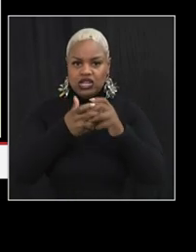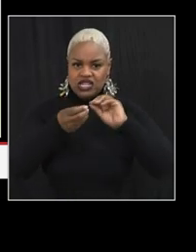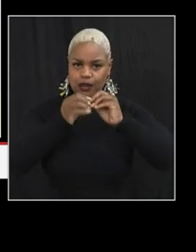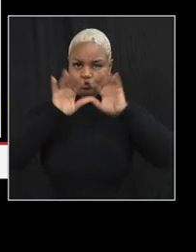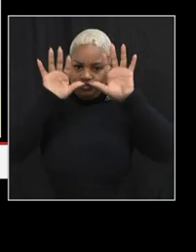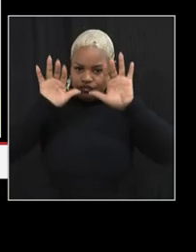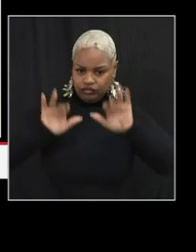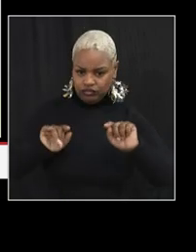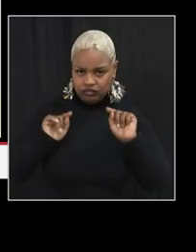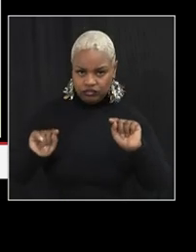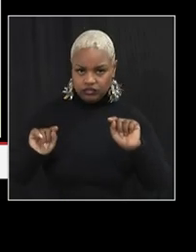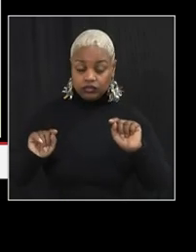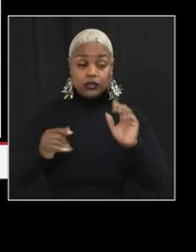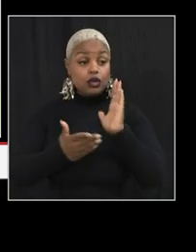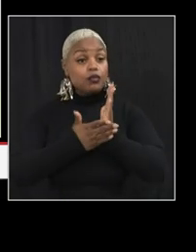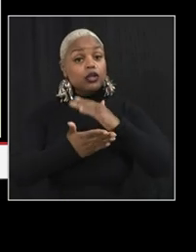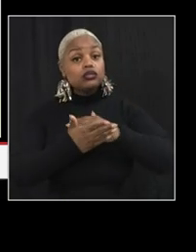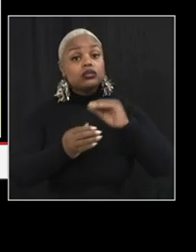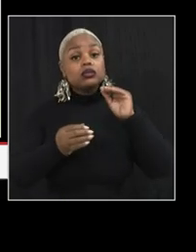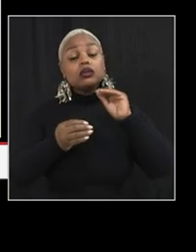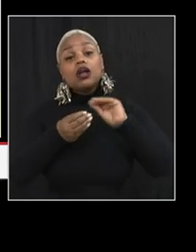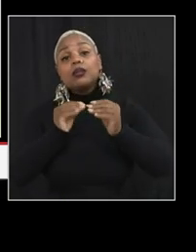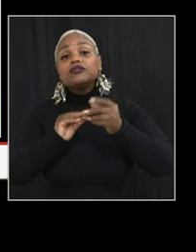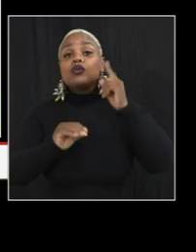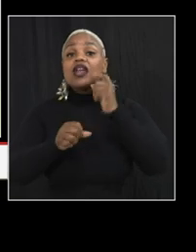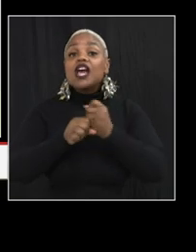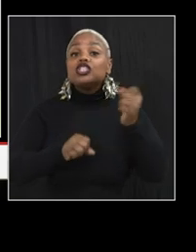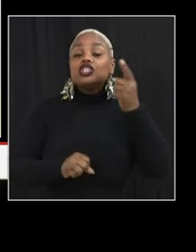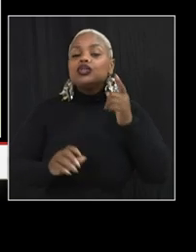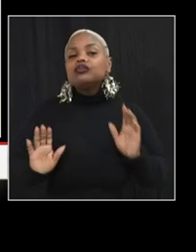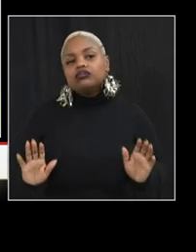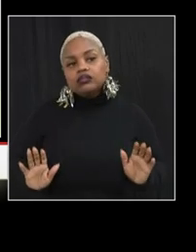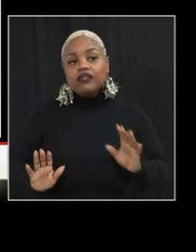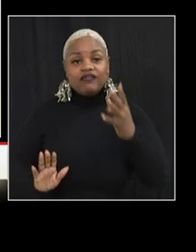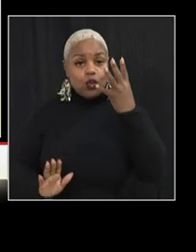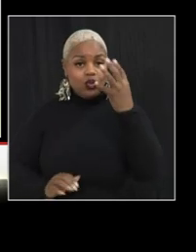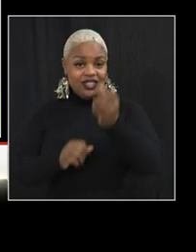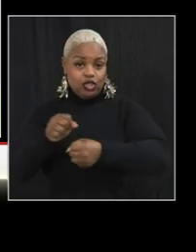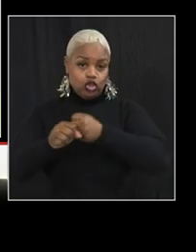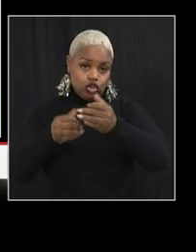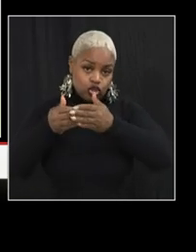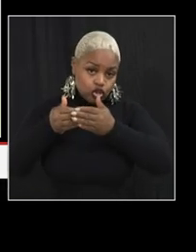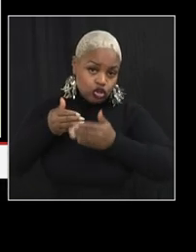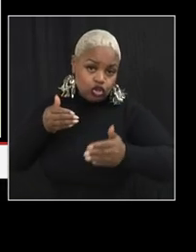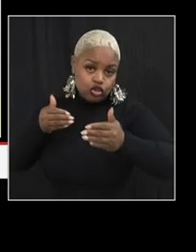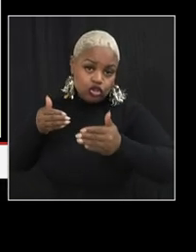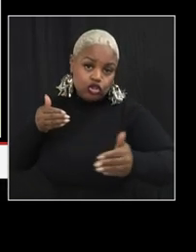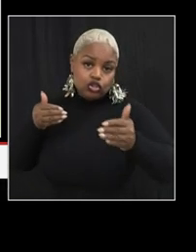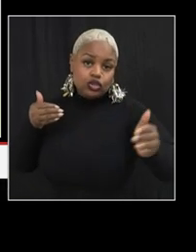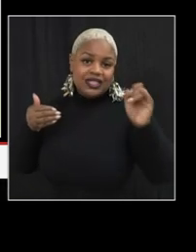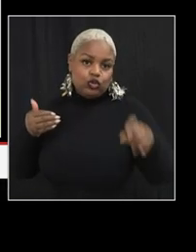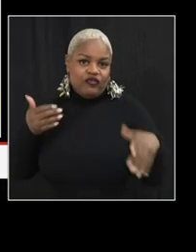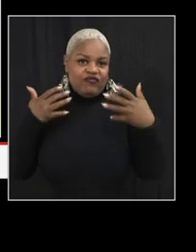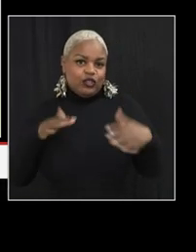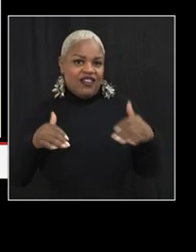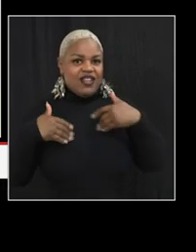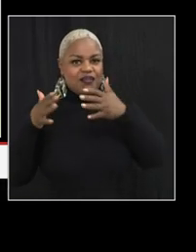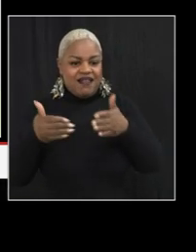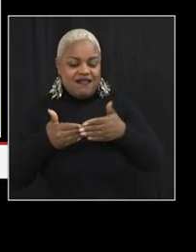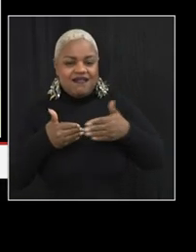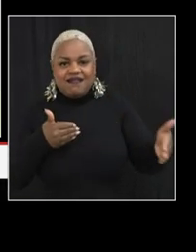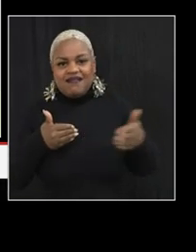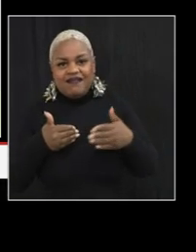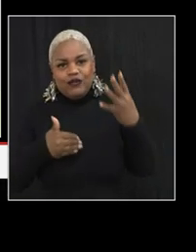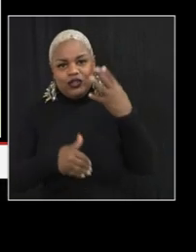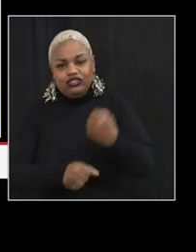sure we balance over the next 4 years. So what the CFO does is the CFO will estimate what will our revenues be for